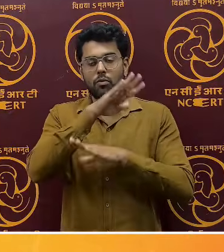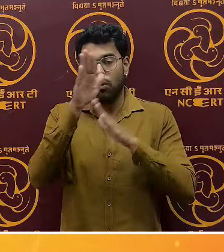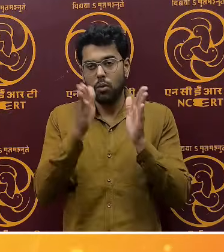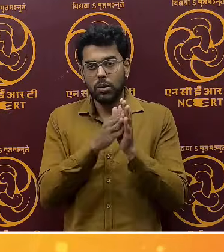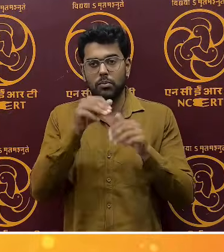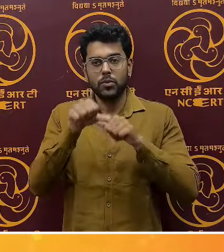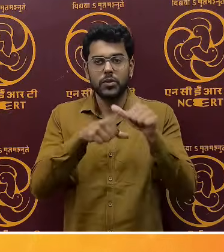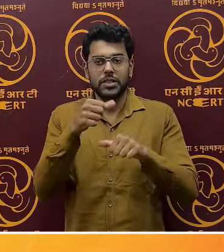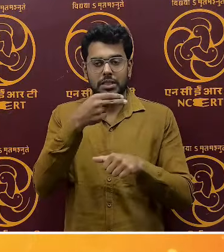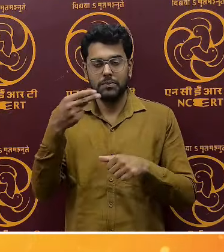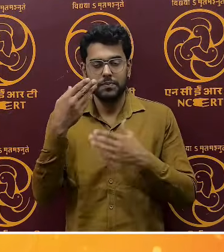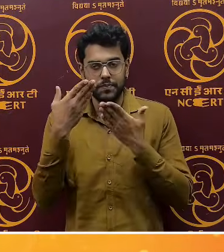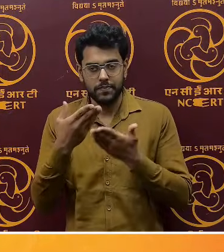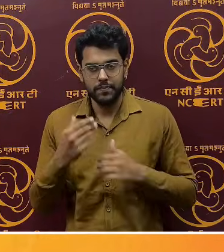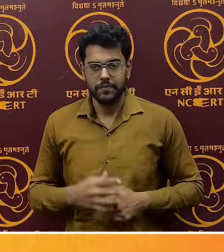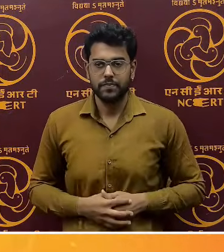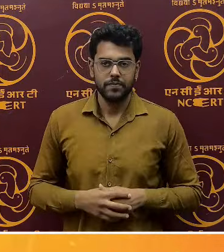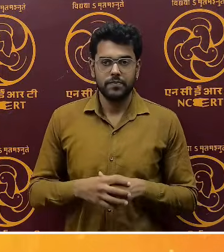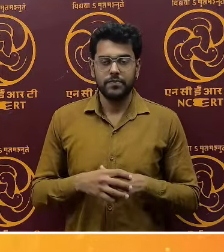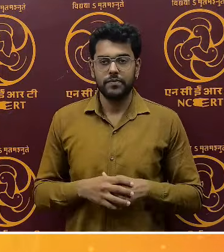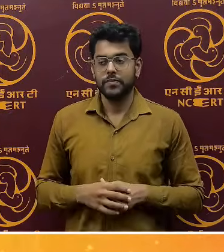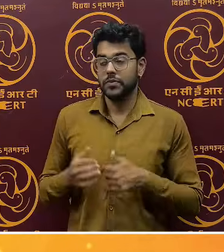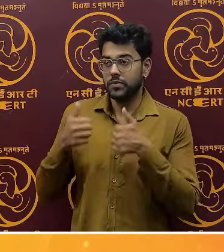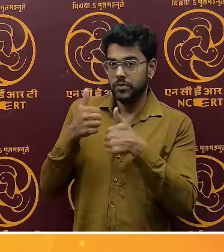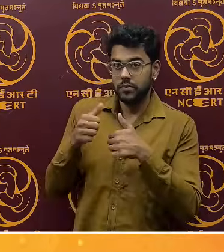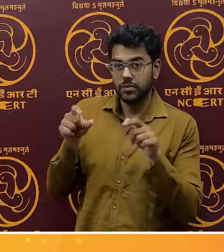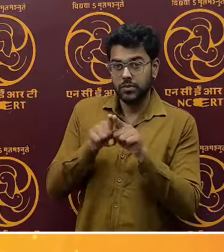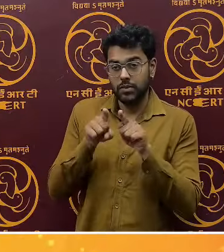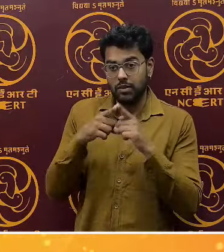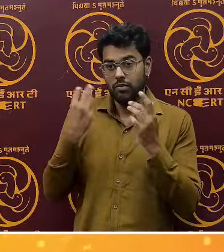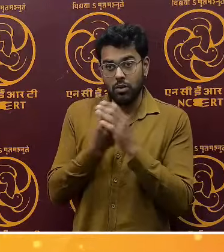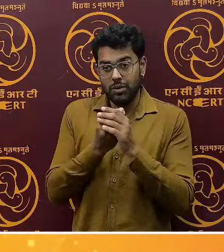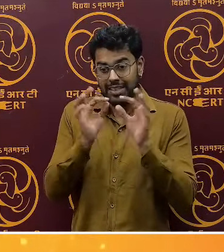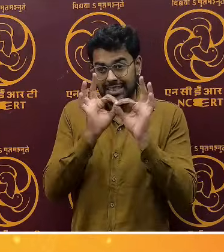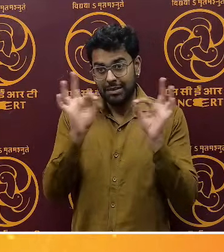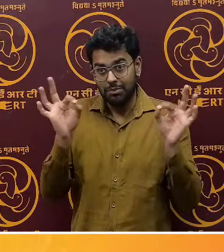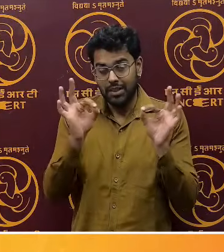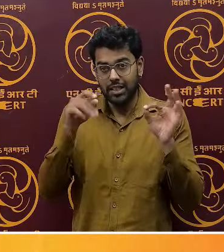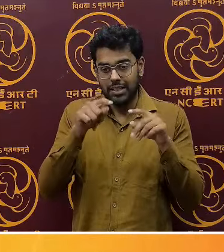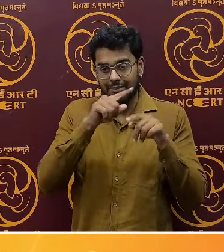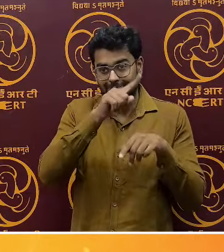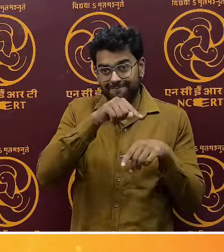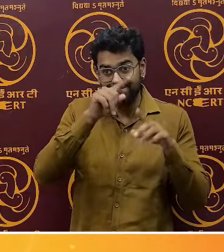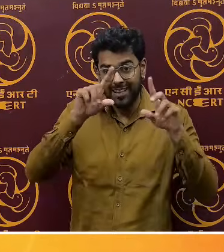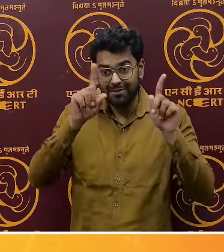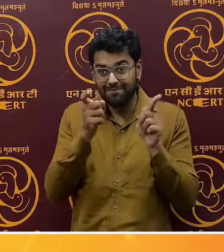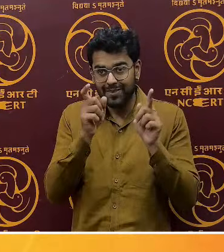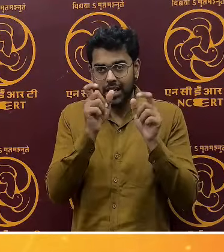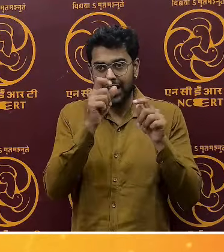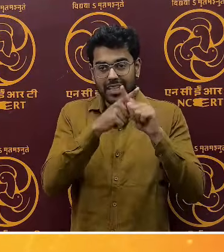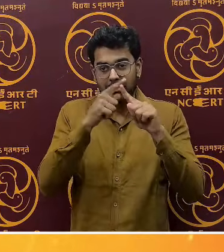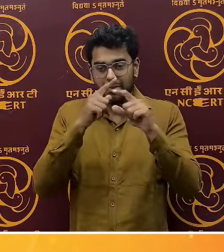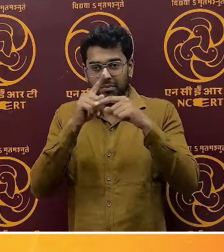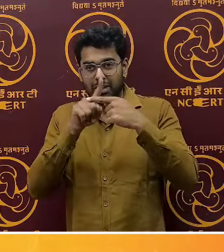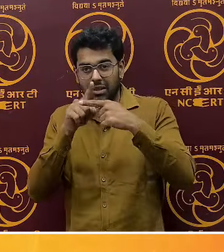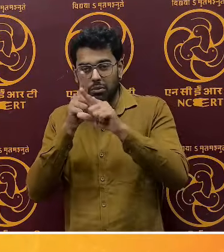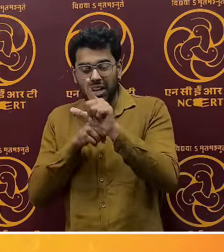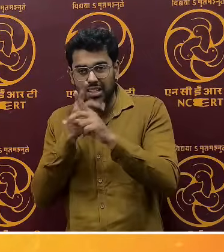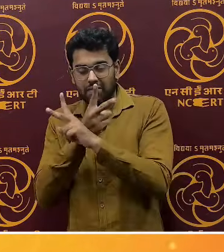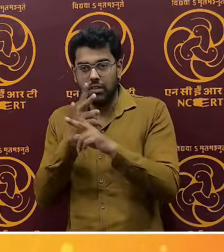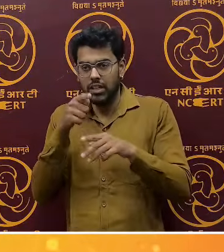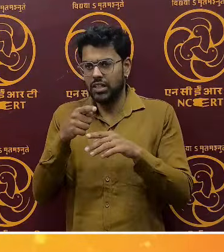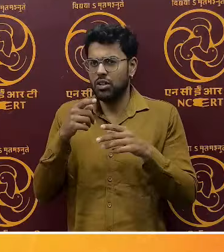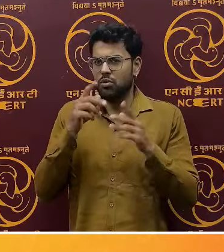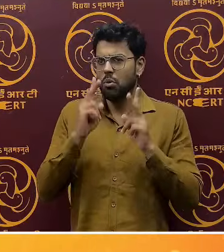factorization of polynomials. Absolutely, that's how we simplified the algebraic expression. But sir, this is not a normal session,